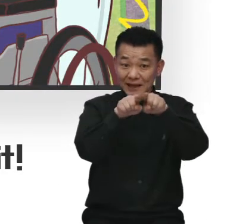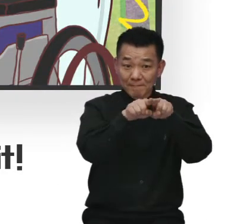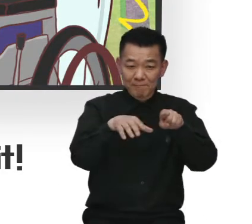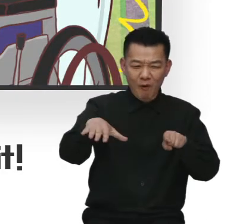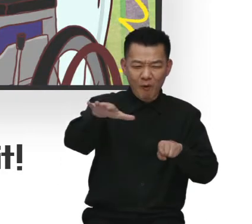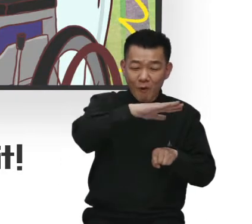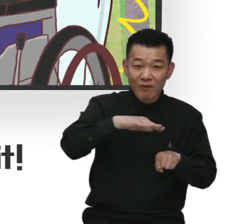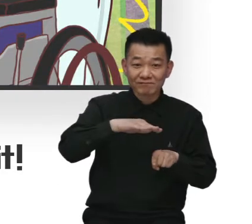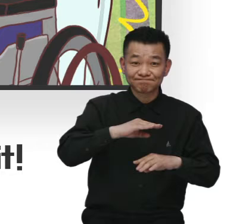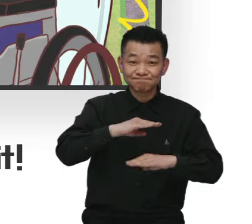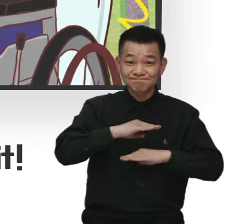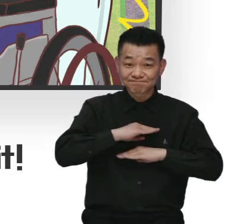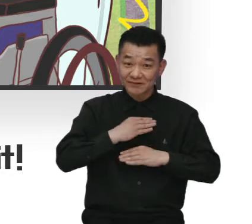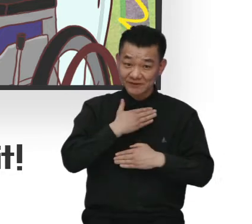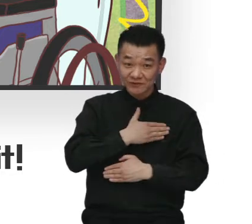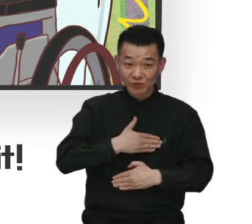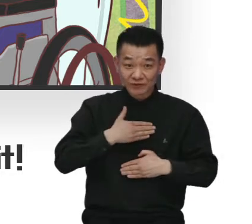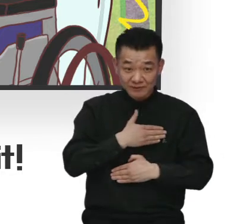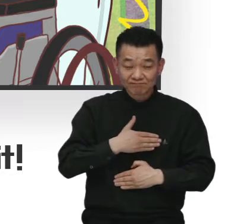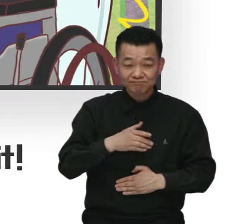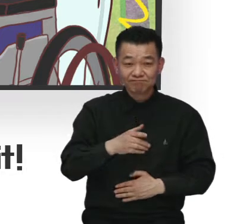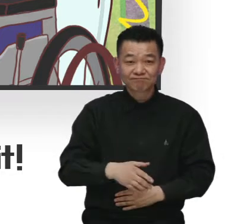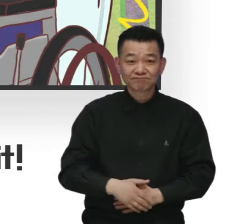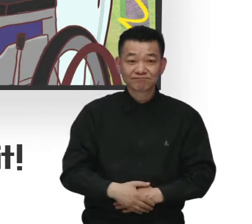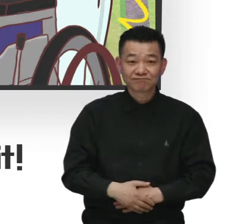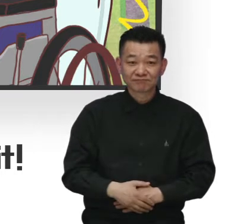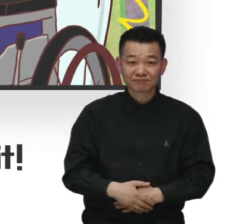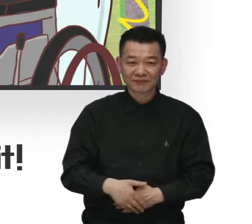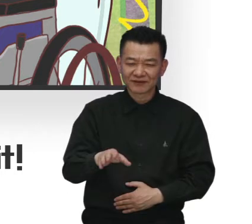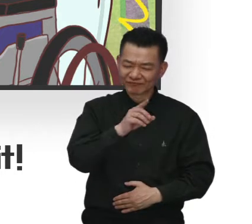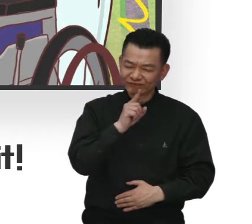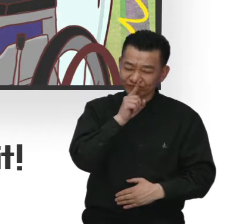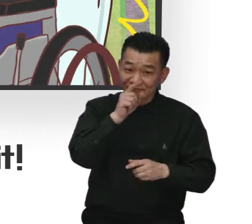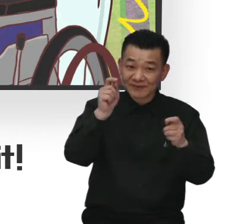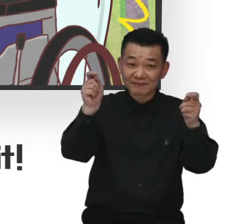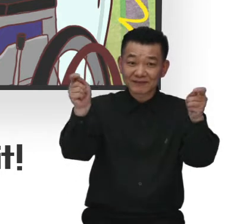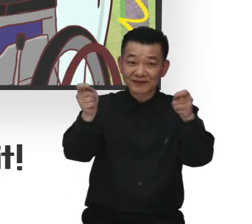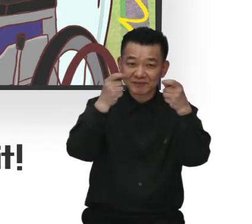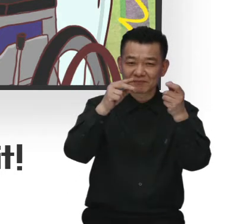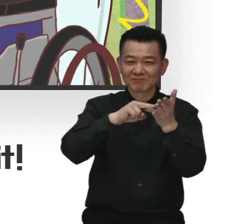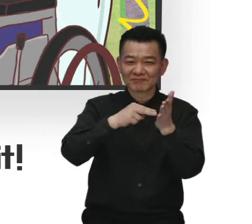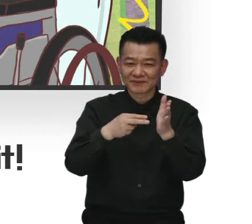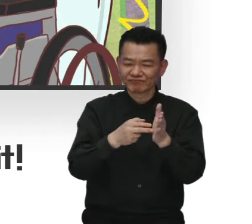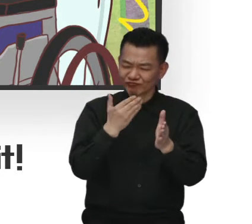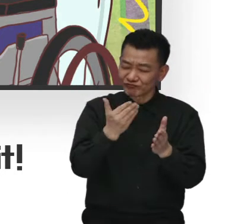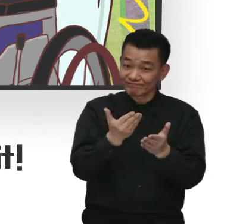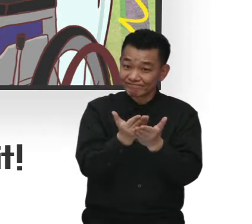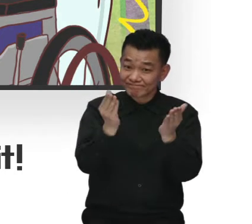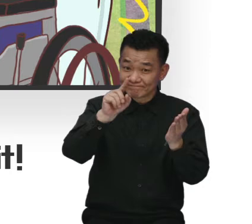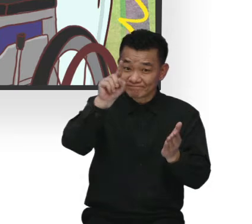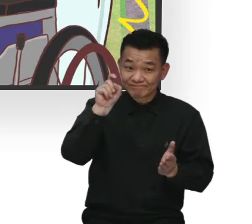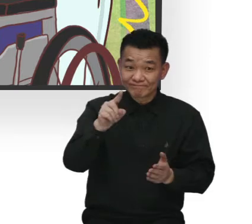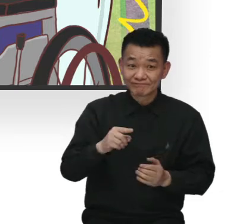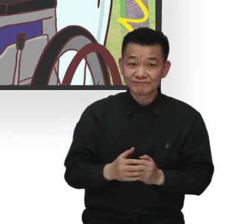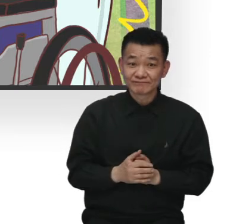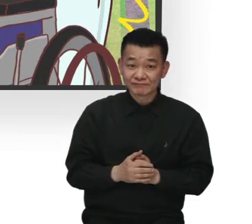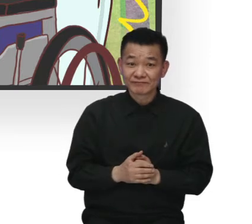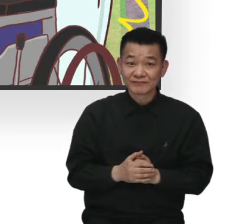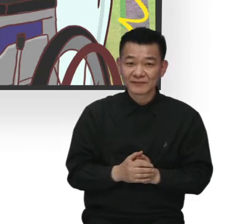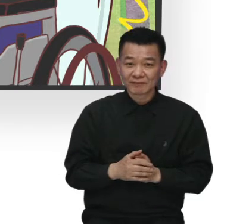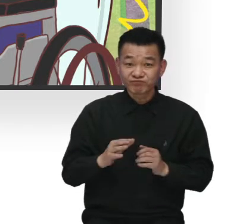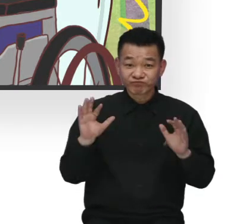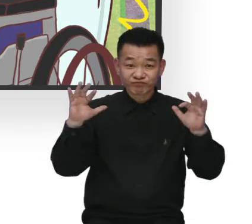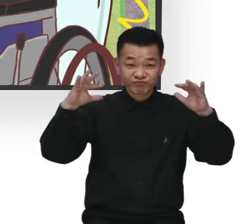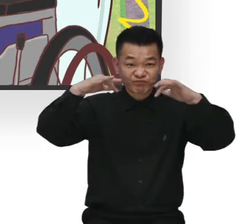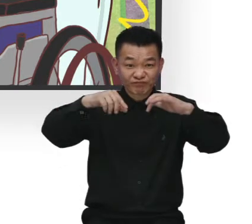Likewise, we will be able to enjoy the true meaning of a festival only if everyone can safely enjoy it. The participants